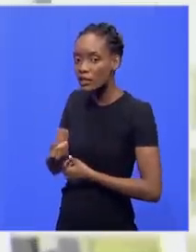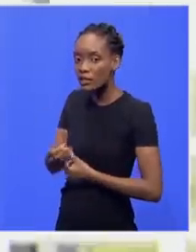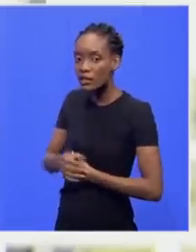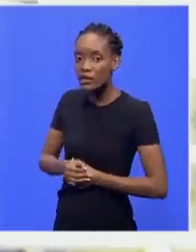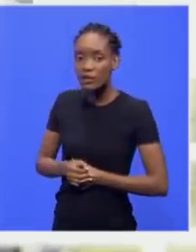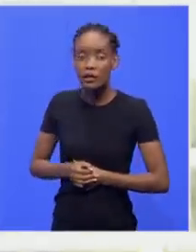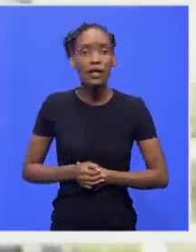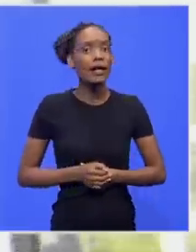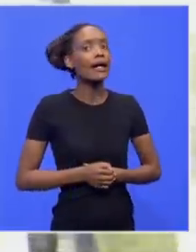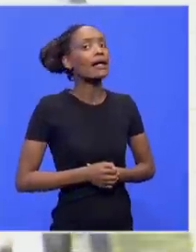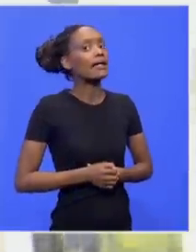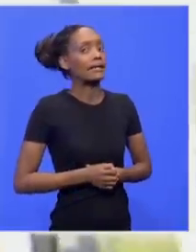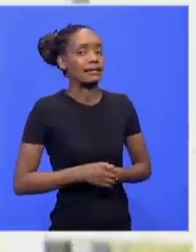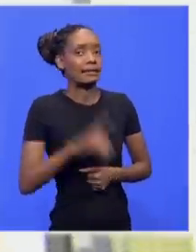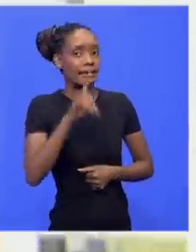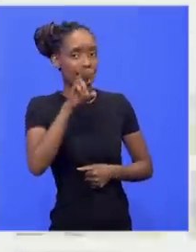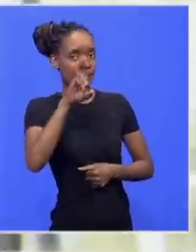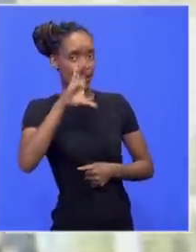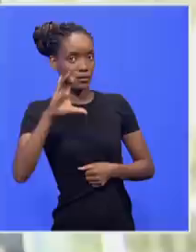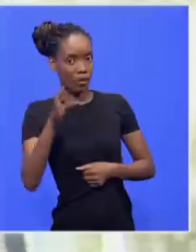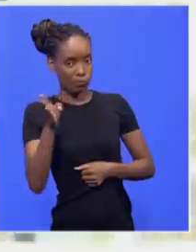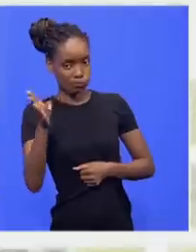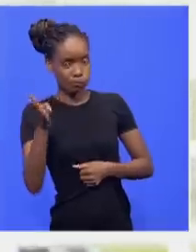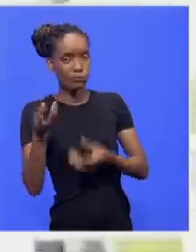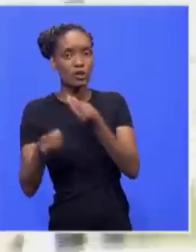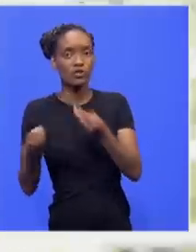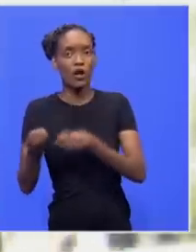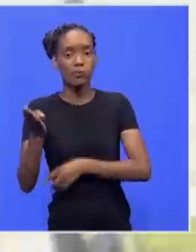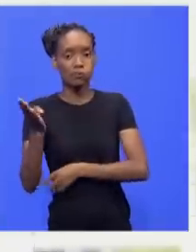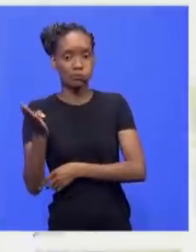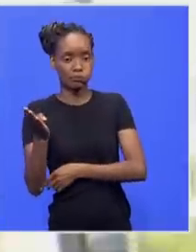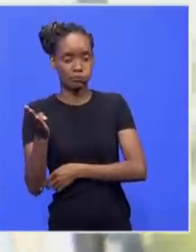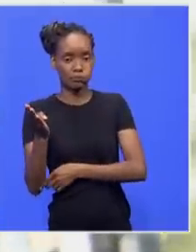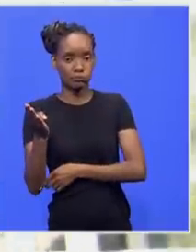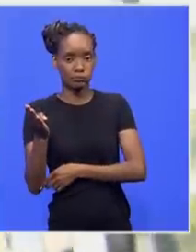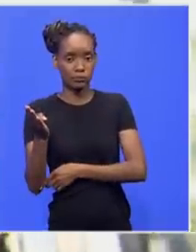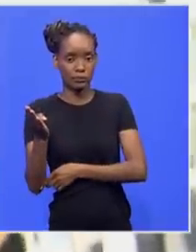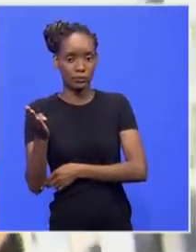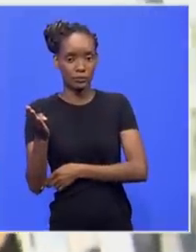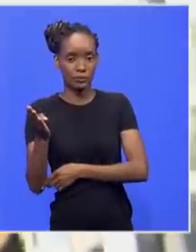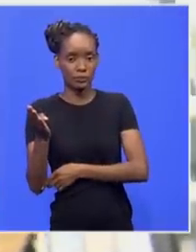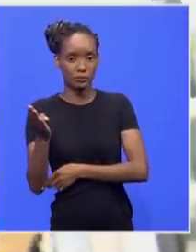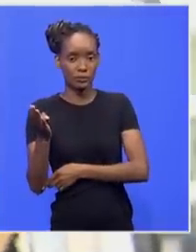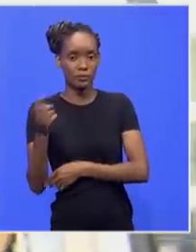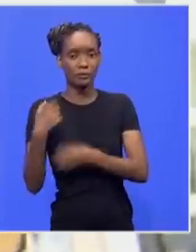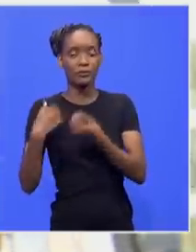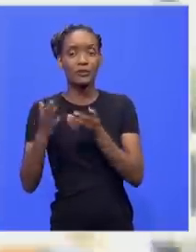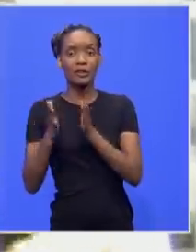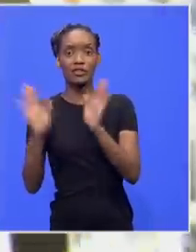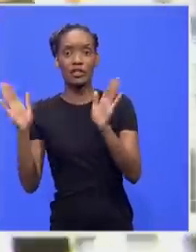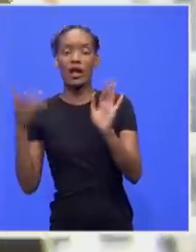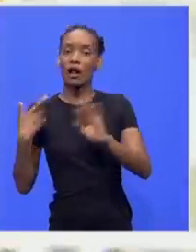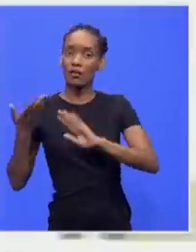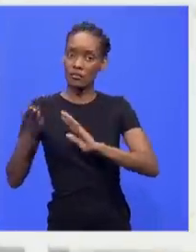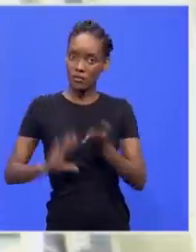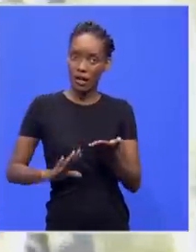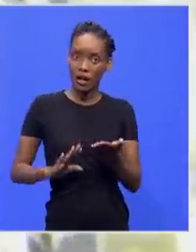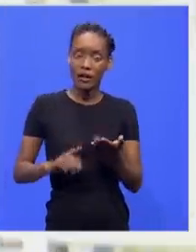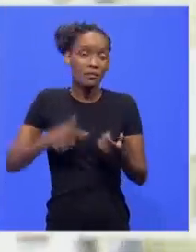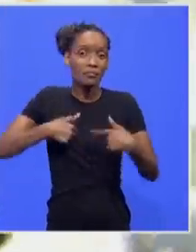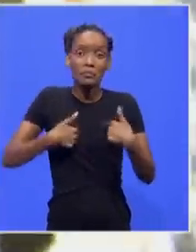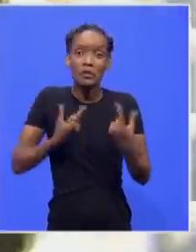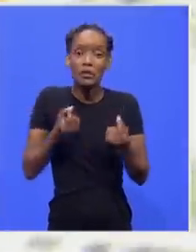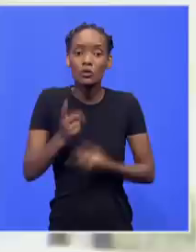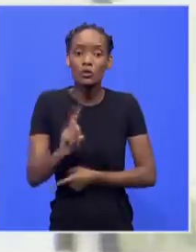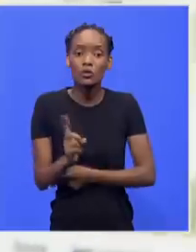the Congo. I'm a papa, he died. He died for the general, he died from coma. Where can I do? I'm